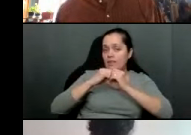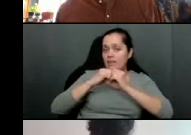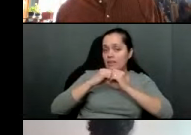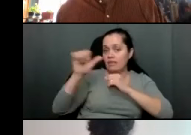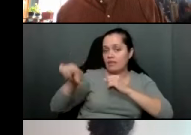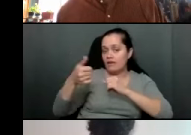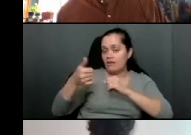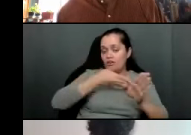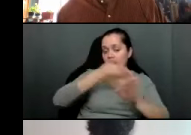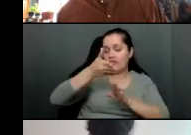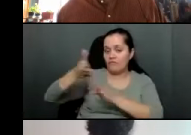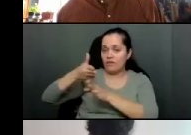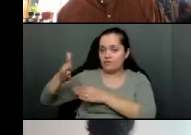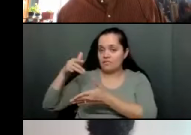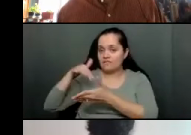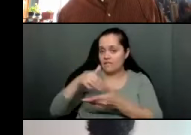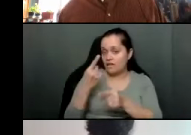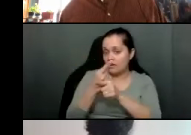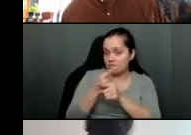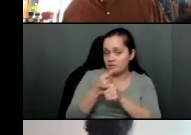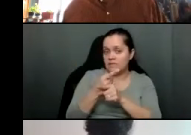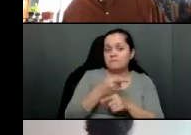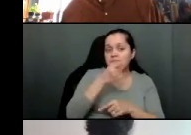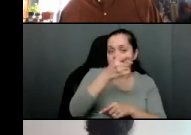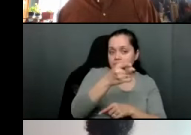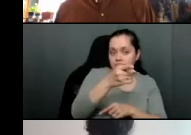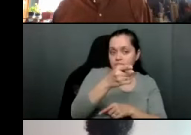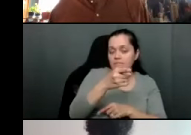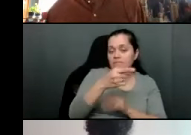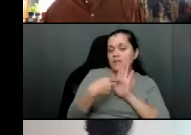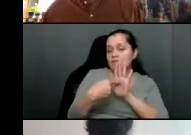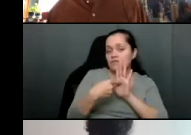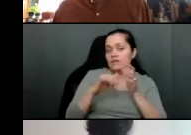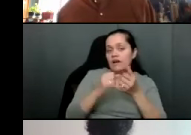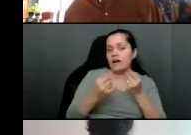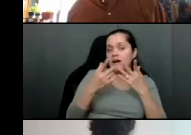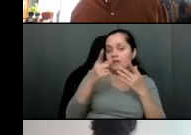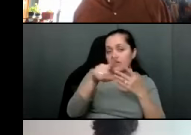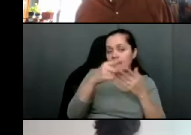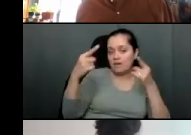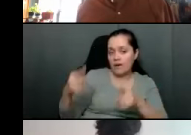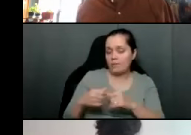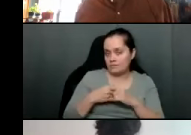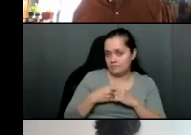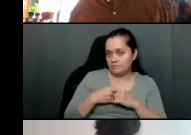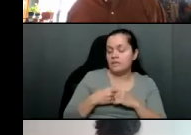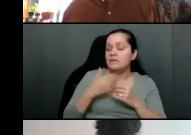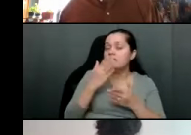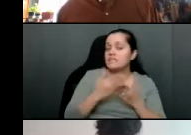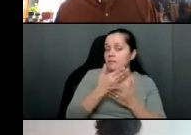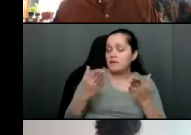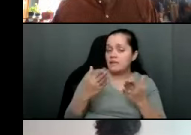other fields of study. So here's an illustration of how that might be. Some things